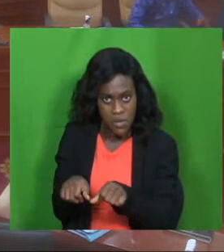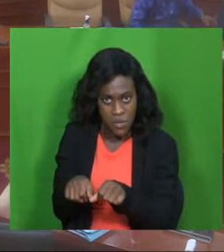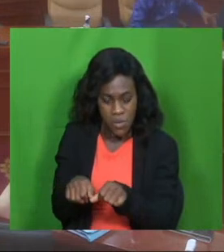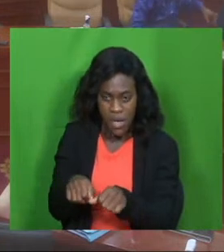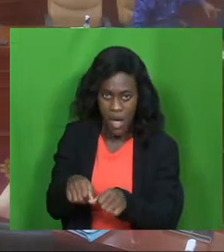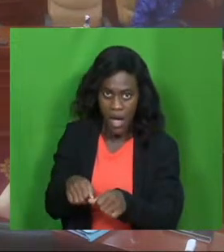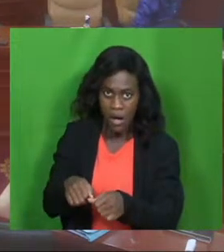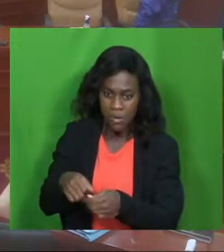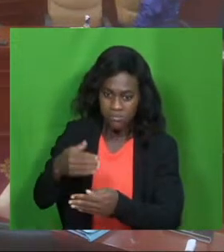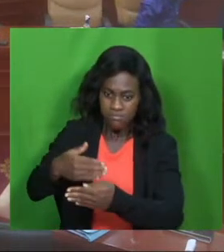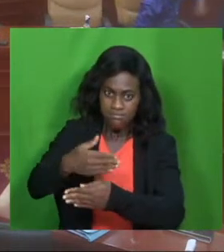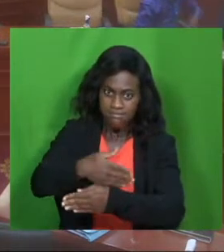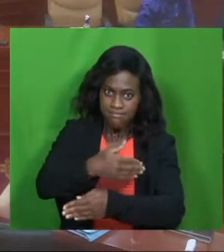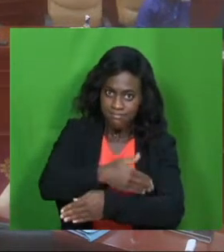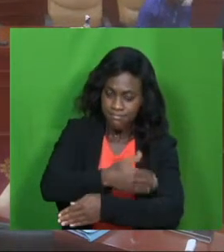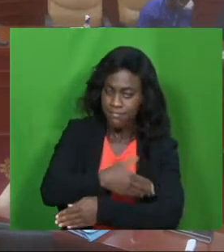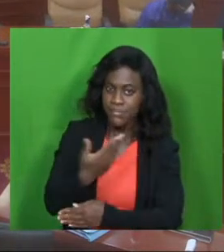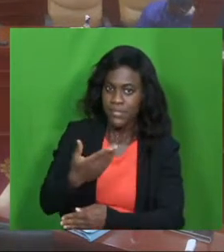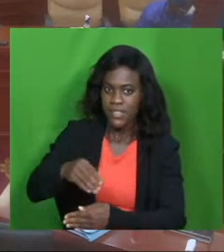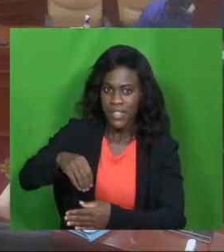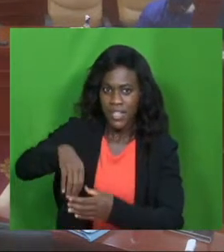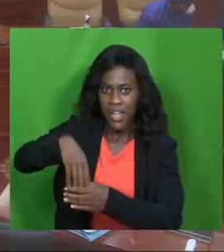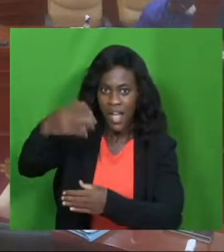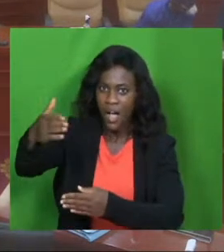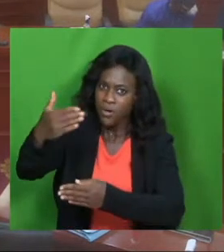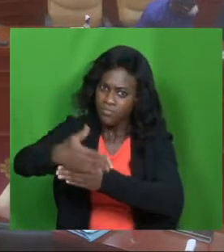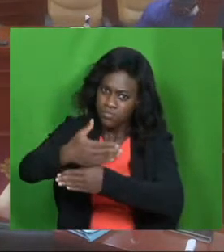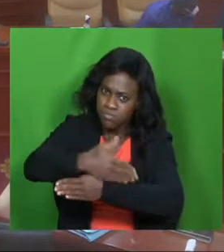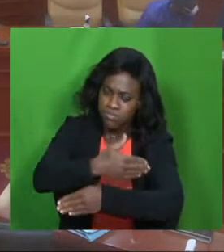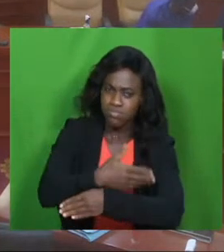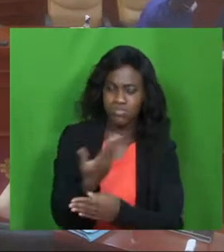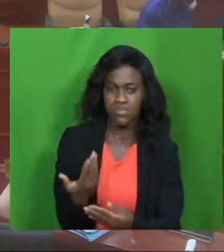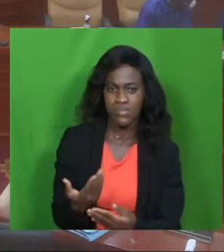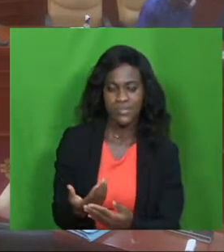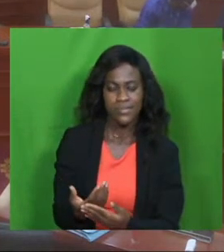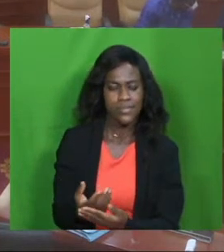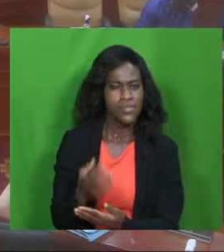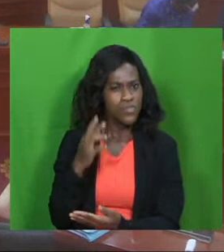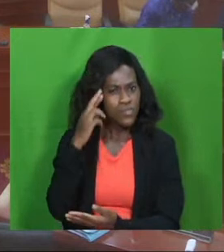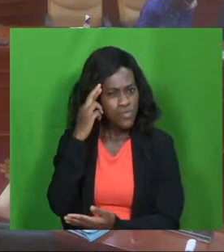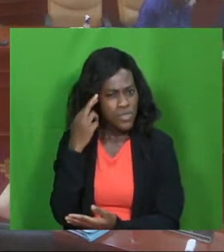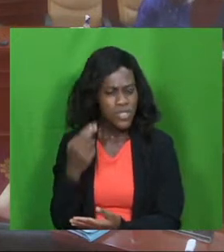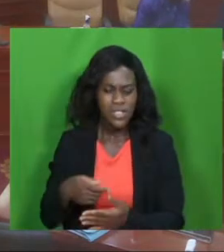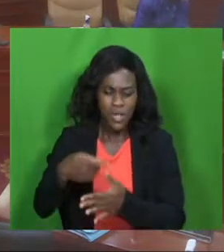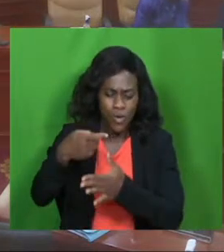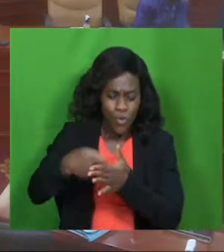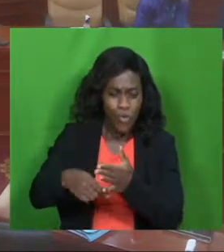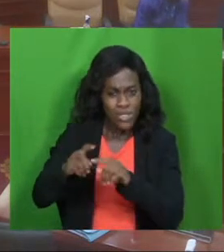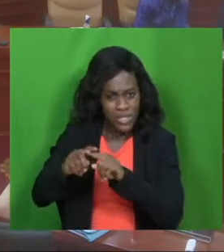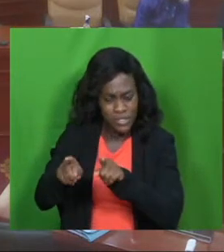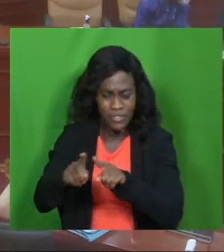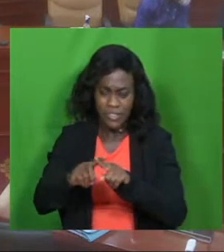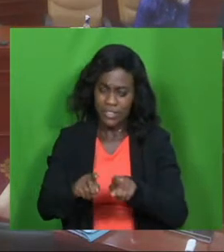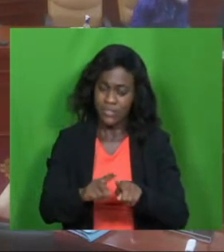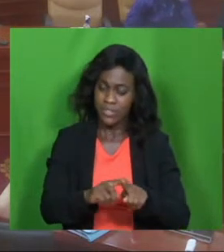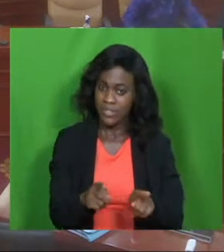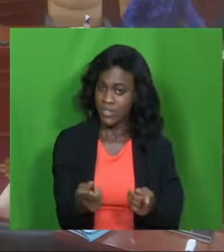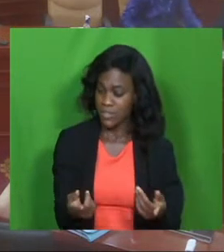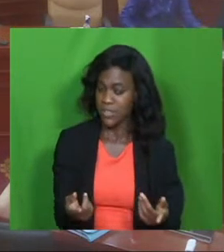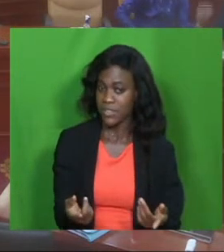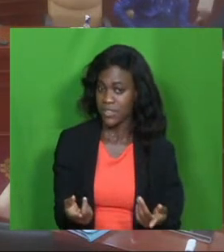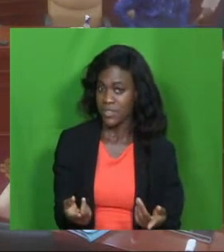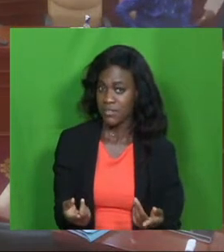the scopes differ from project to project, and that is why the cost also differs